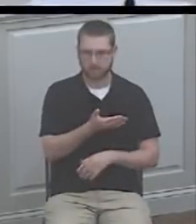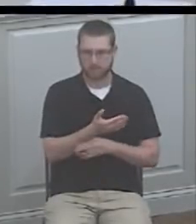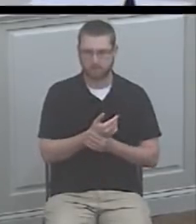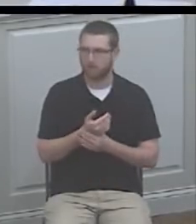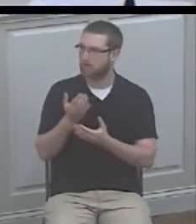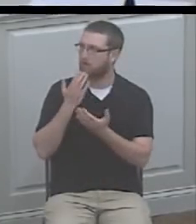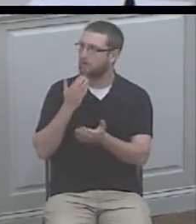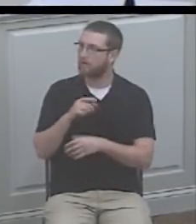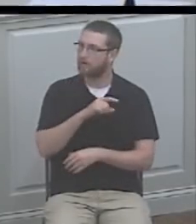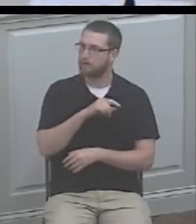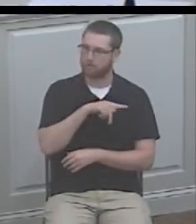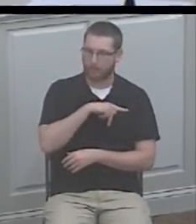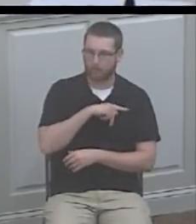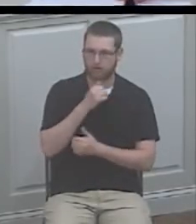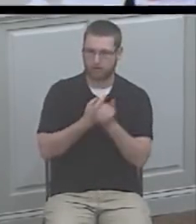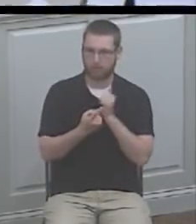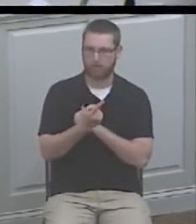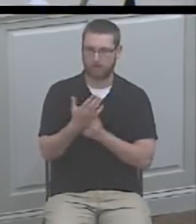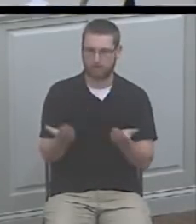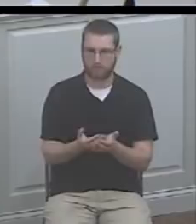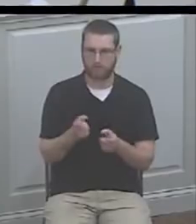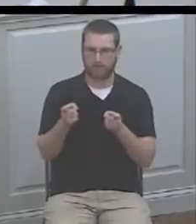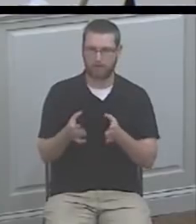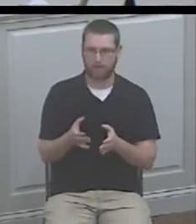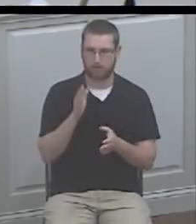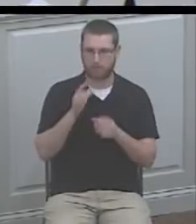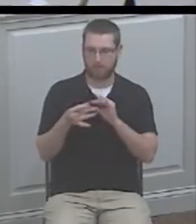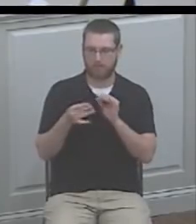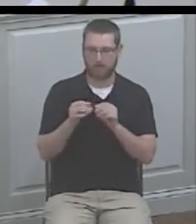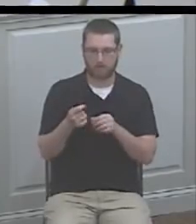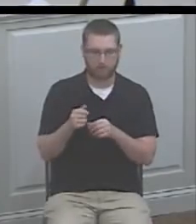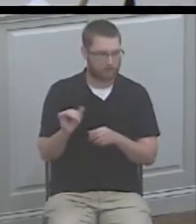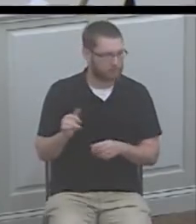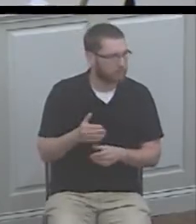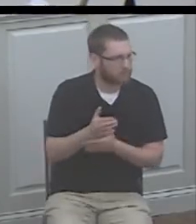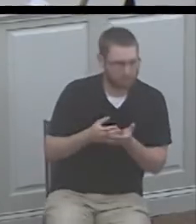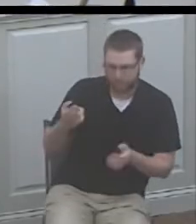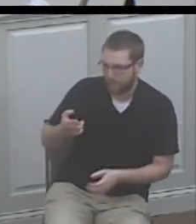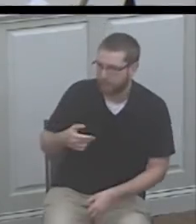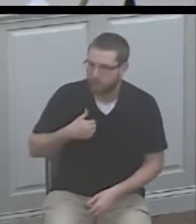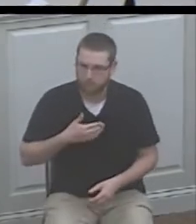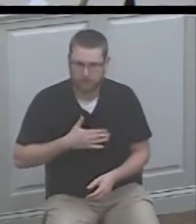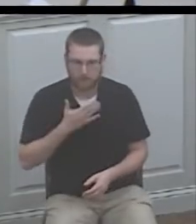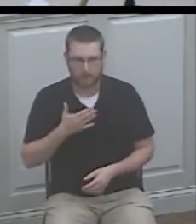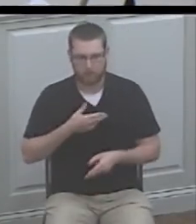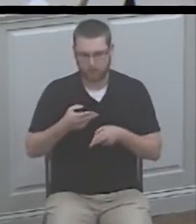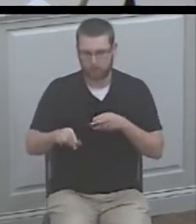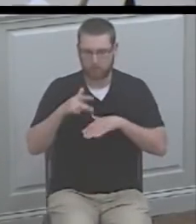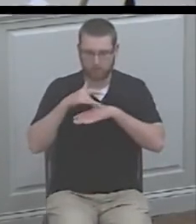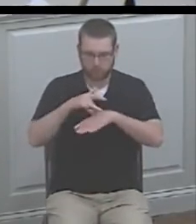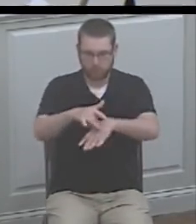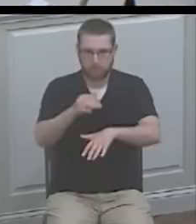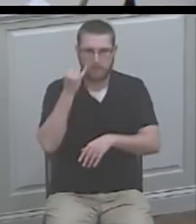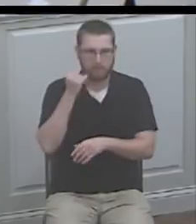City Commissioners. City Manager may want to chime in on some of the history. I'm happy to give a brief overview. If I miss something, I'm sure